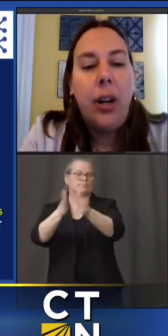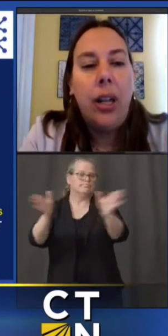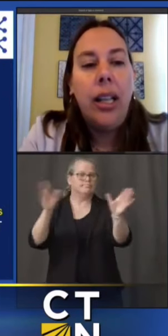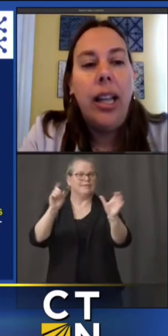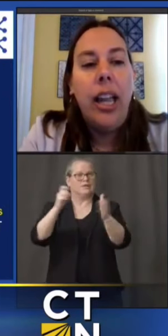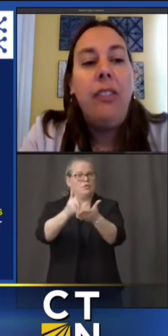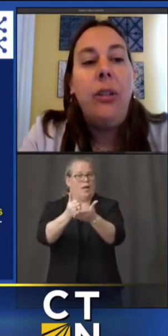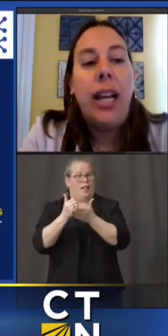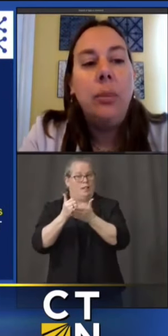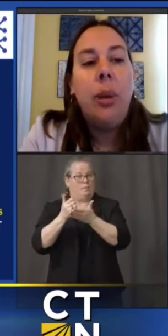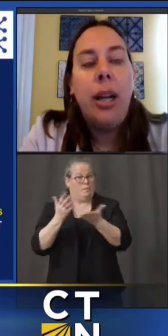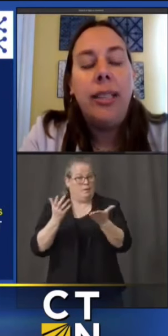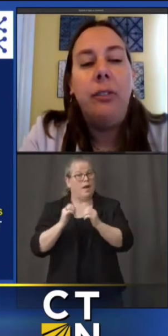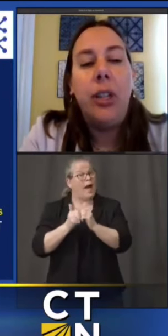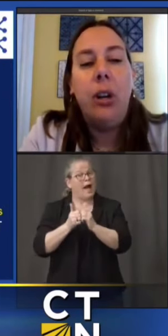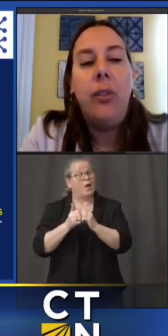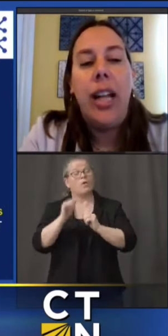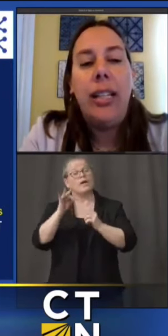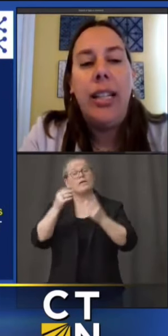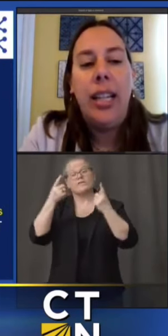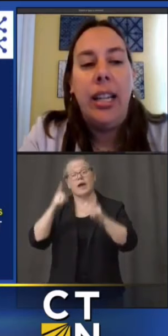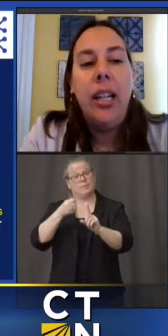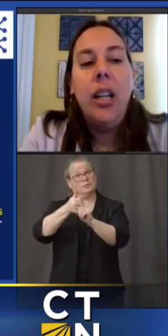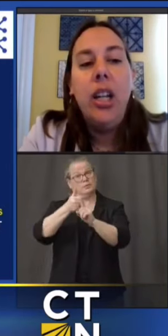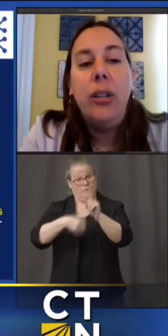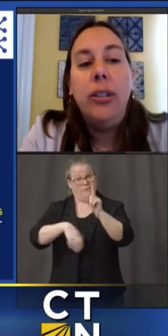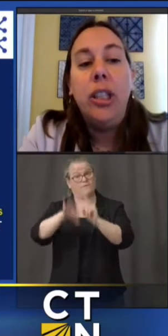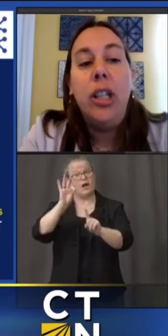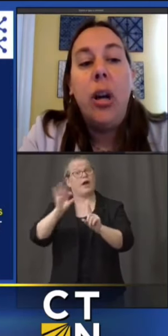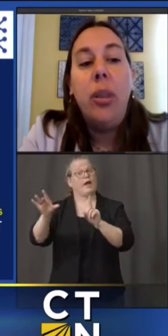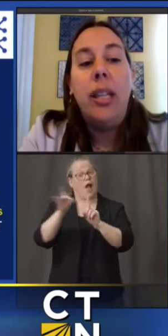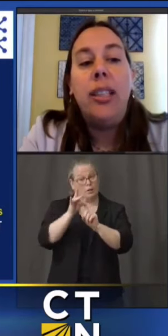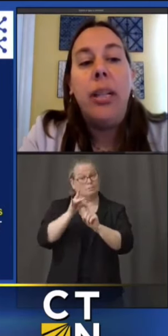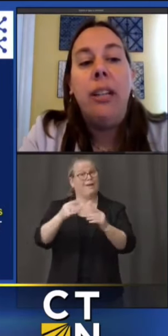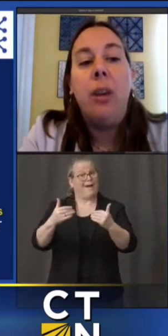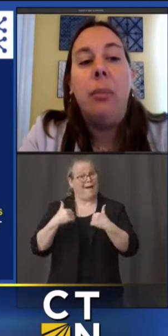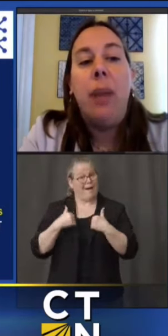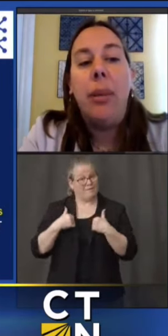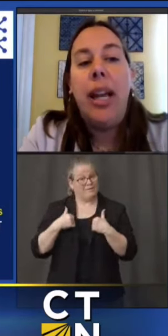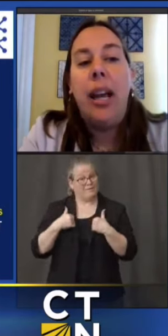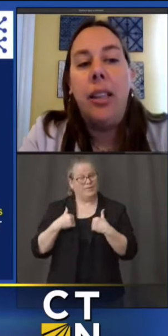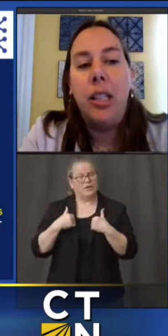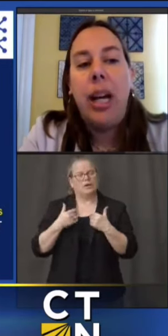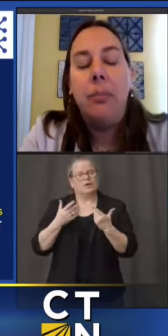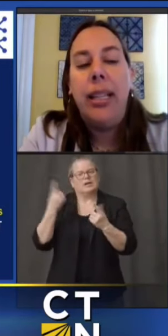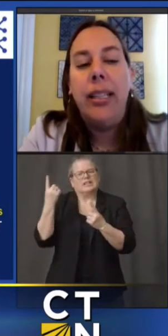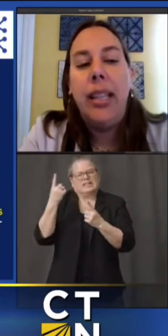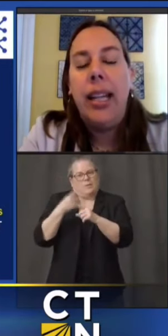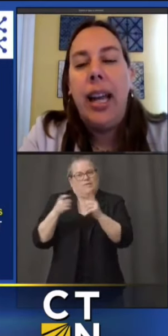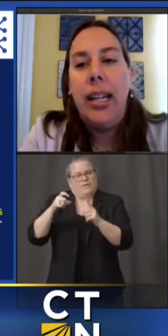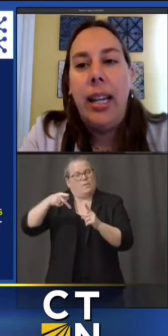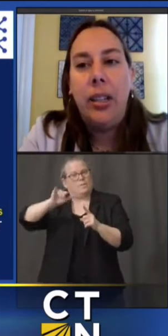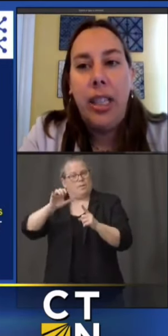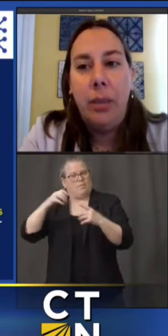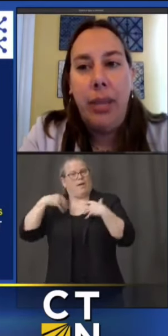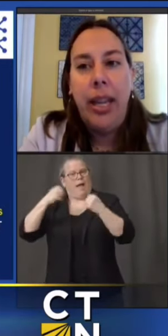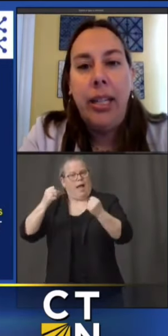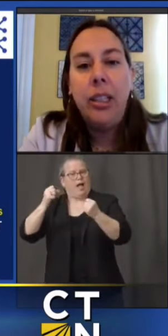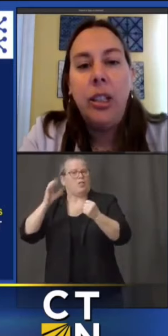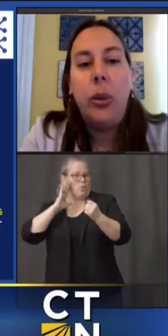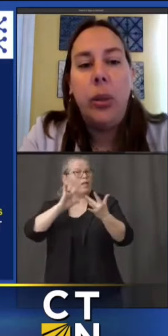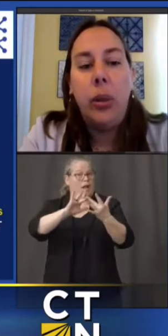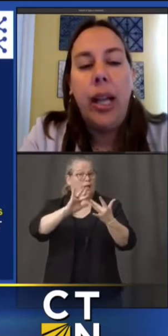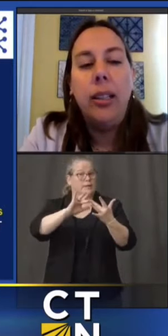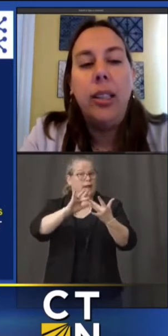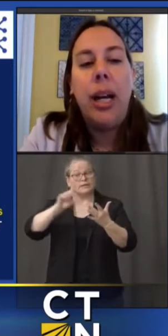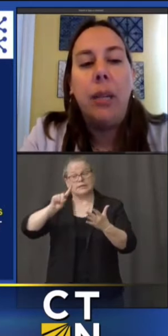of all, if you test positive for COVID-19, you should know that somebody from a public health department, again, either DPH,